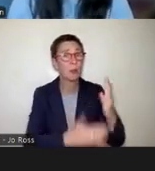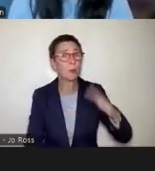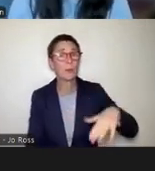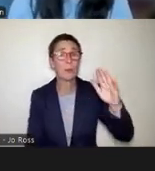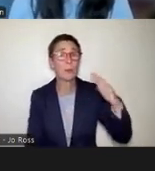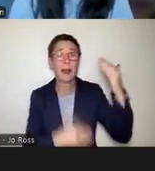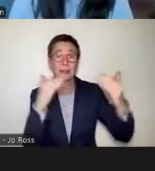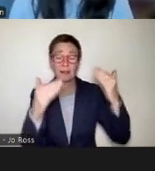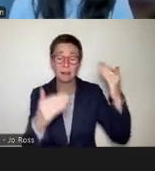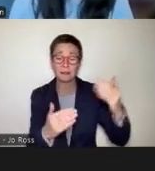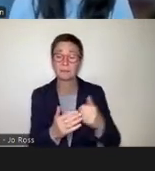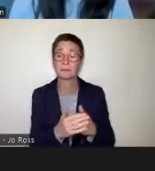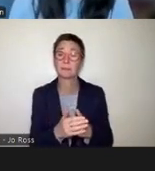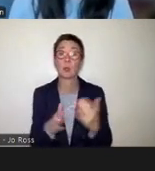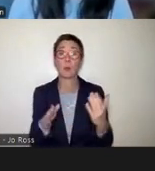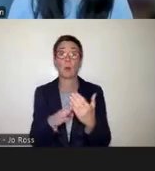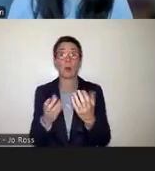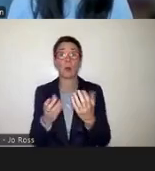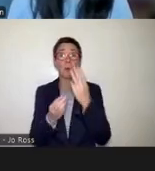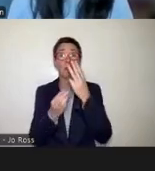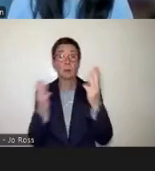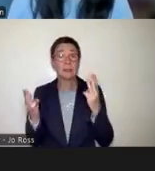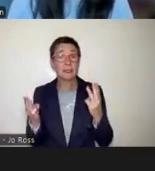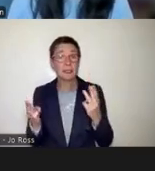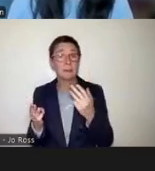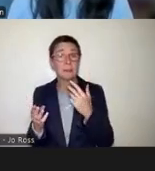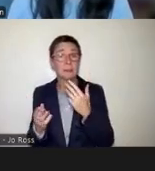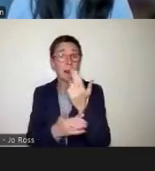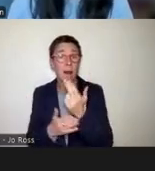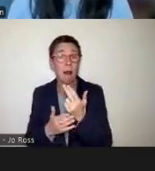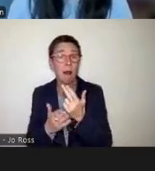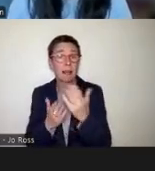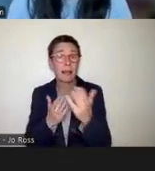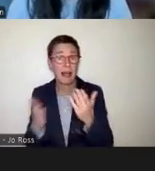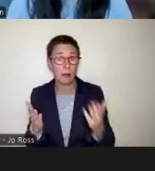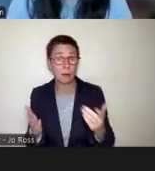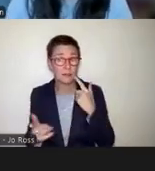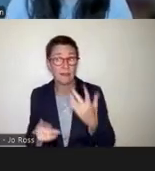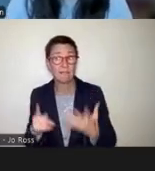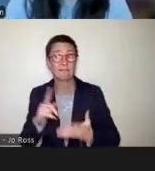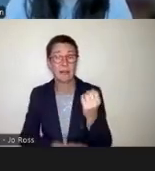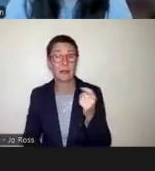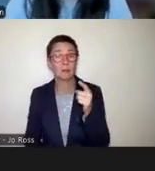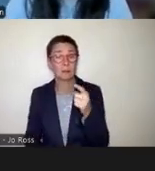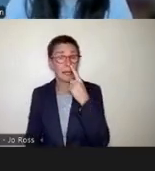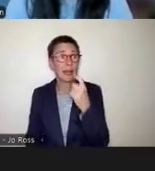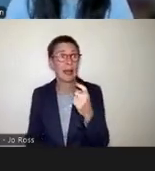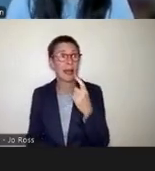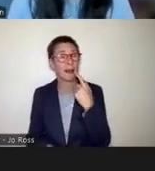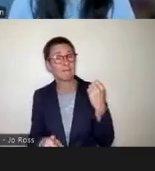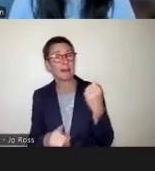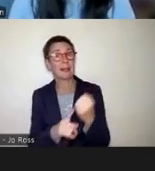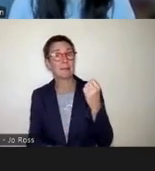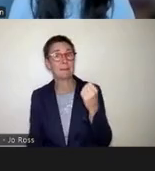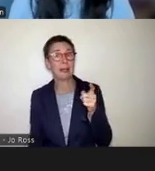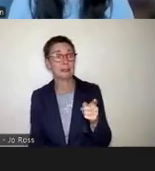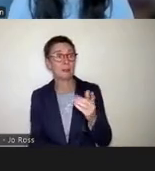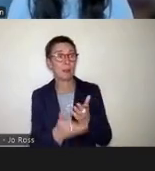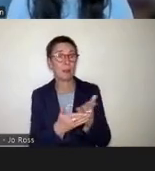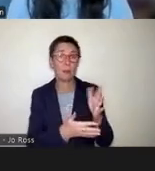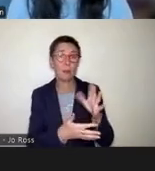with museums and art galleries recently, that's where they've found that they can have quite a lot of an impact, is by